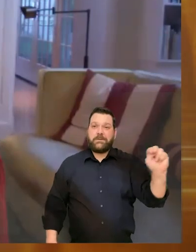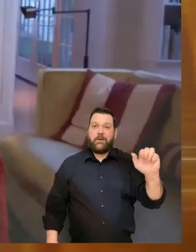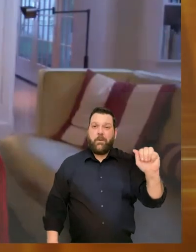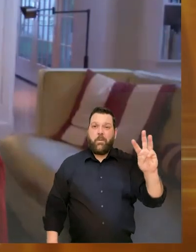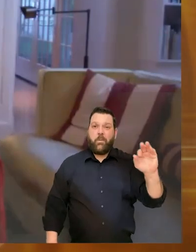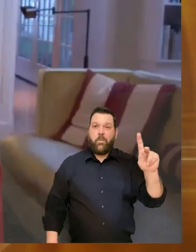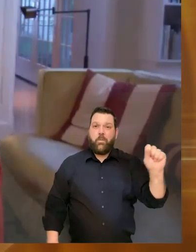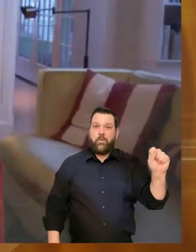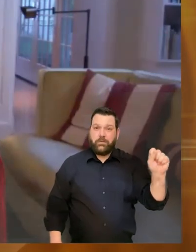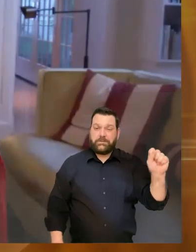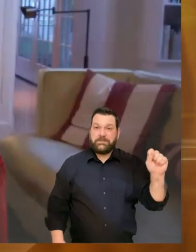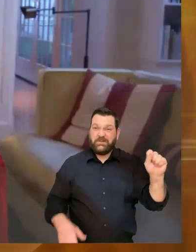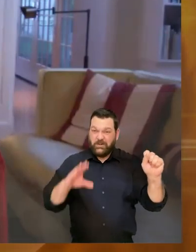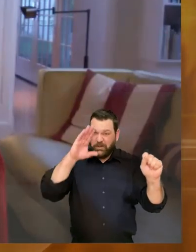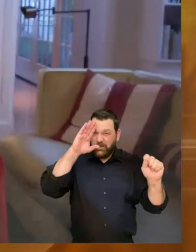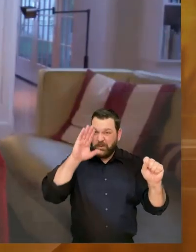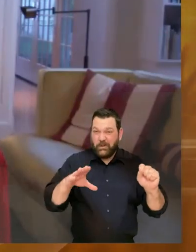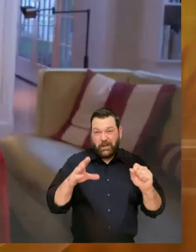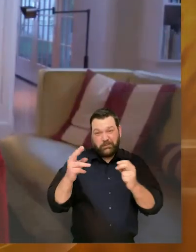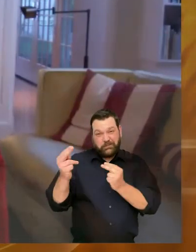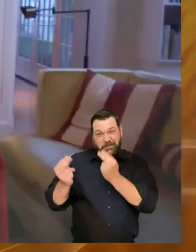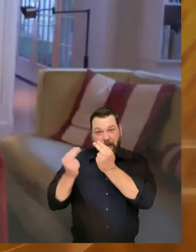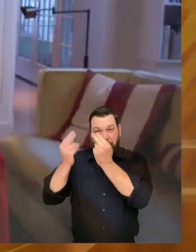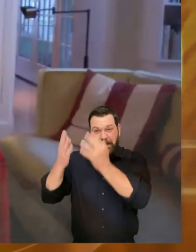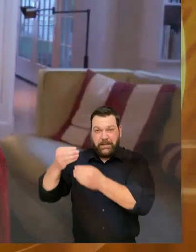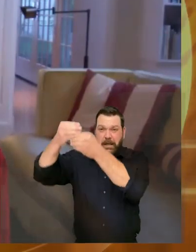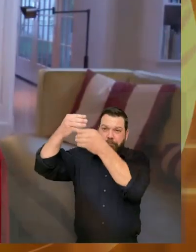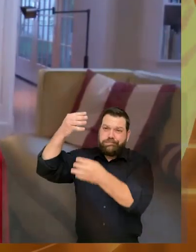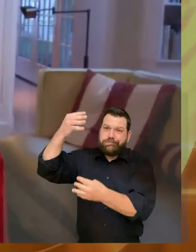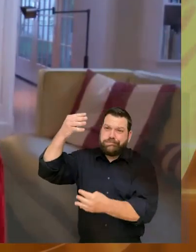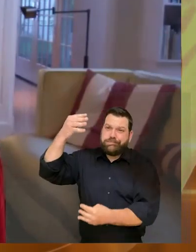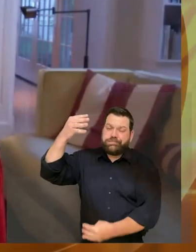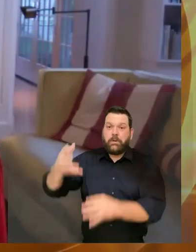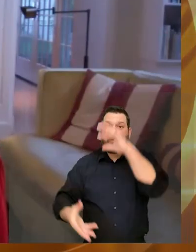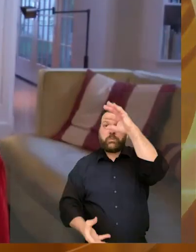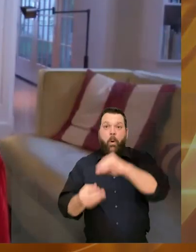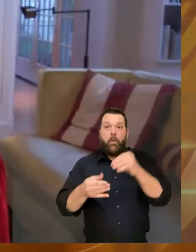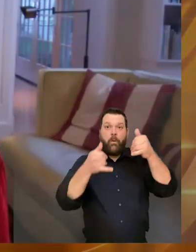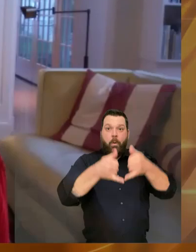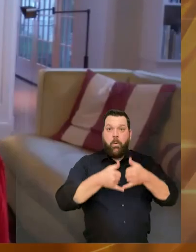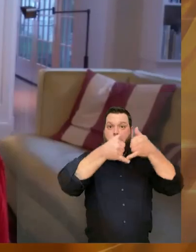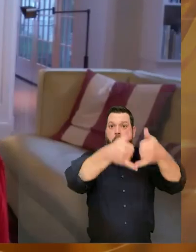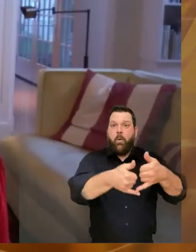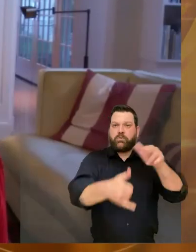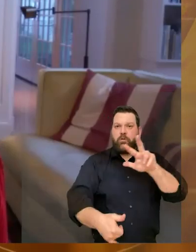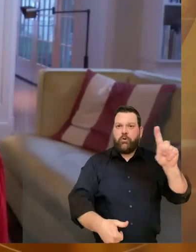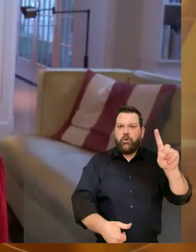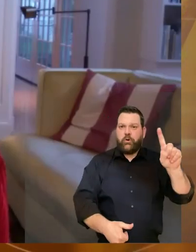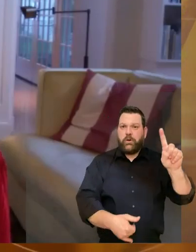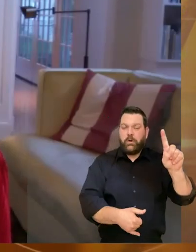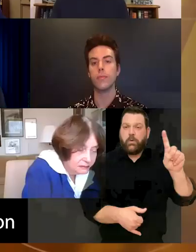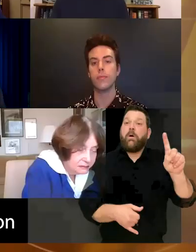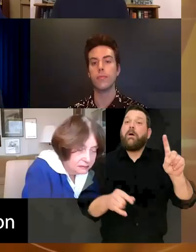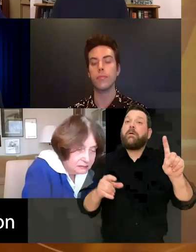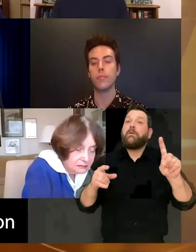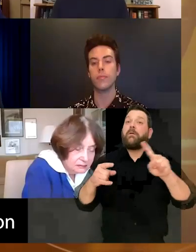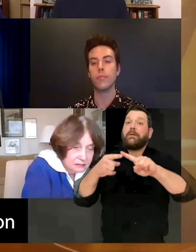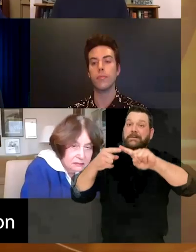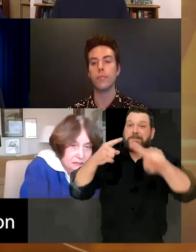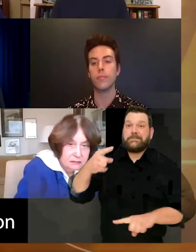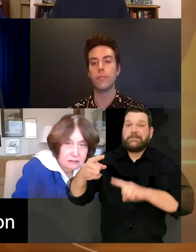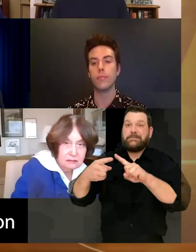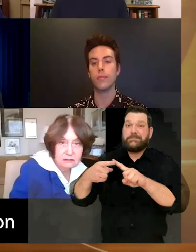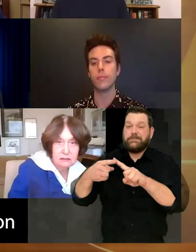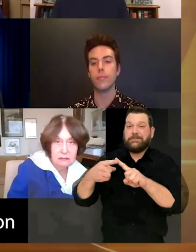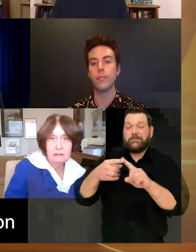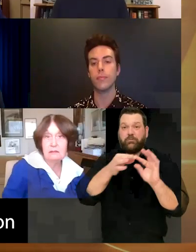are honoring more nominees than ever before in each category, and there are 31 awards for outstanding work in a season that